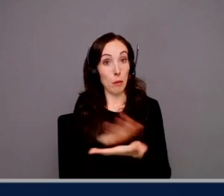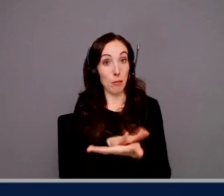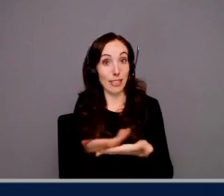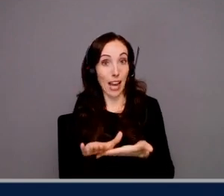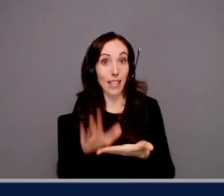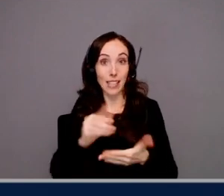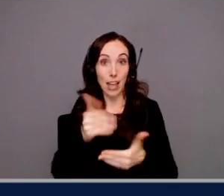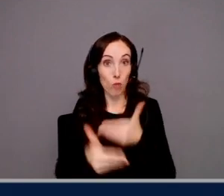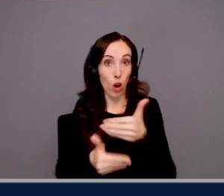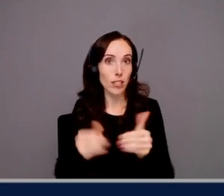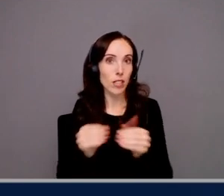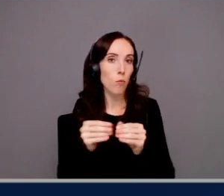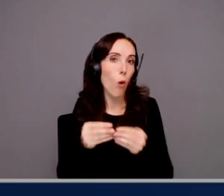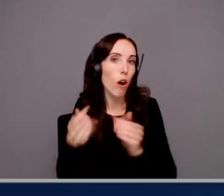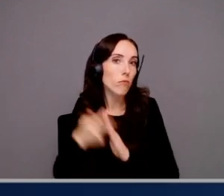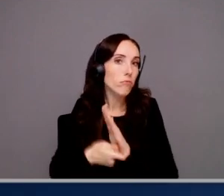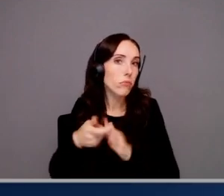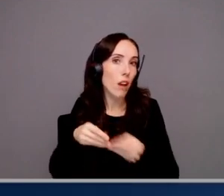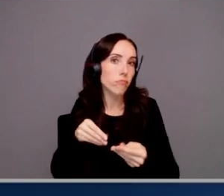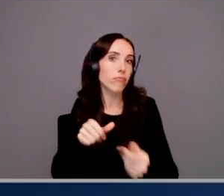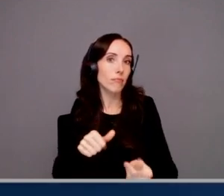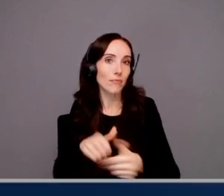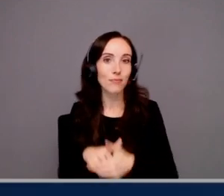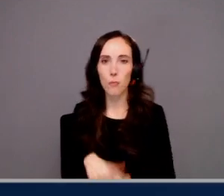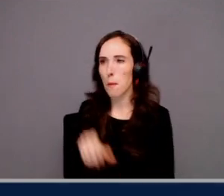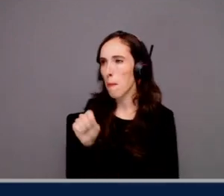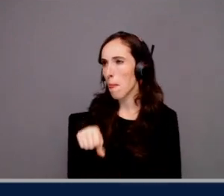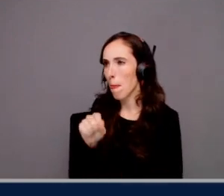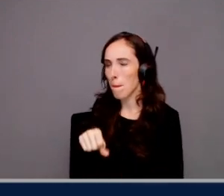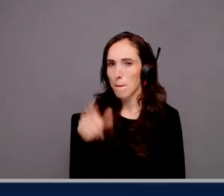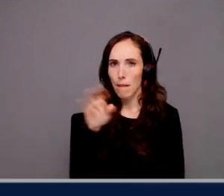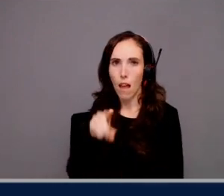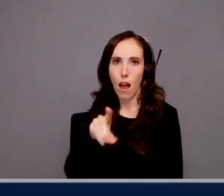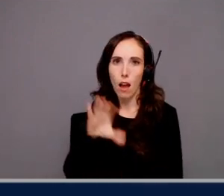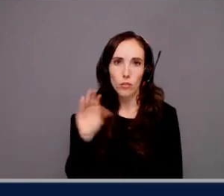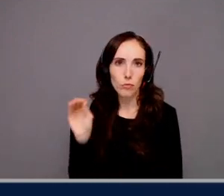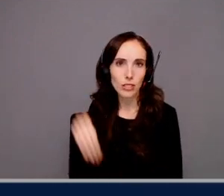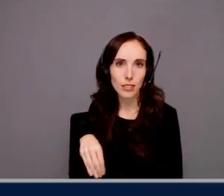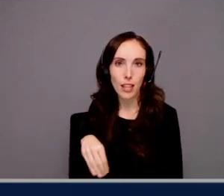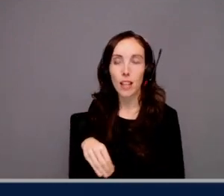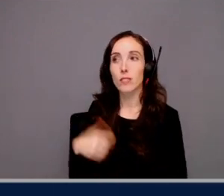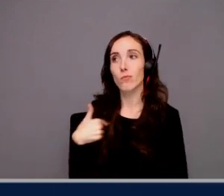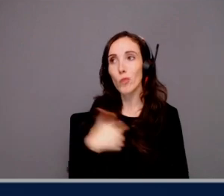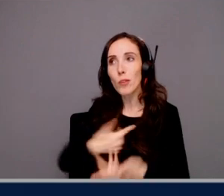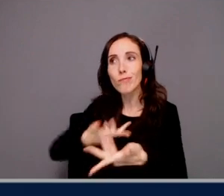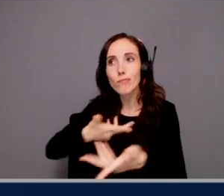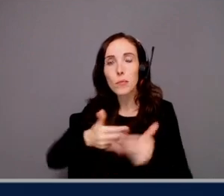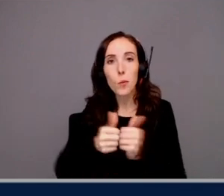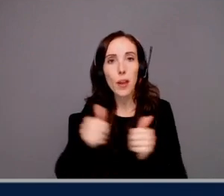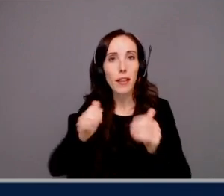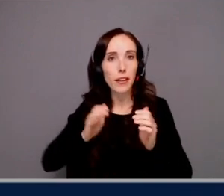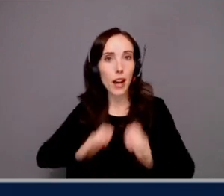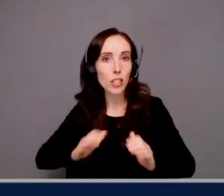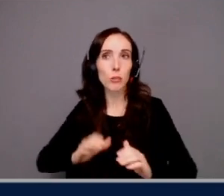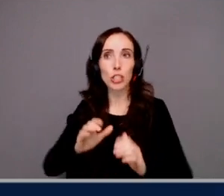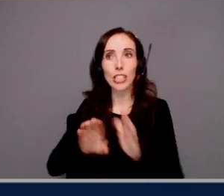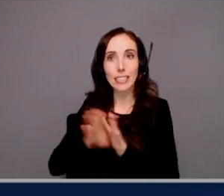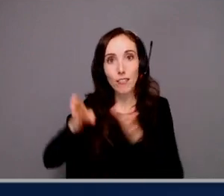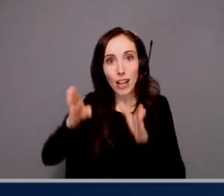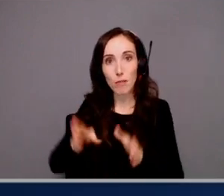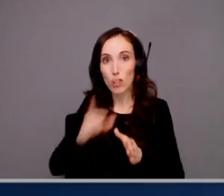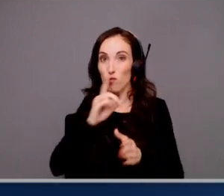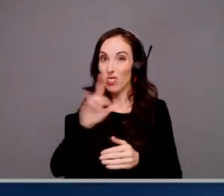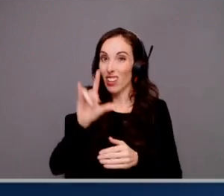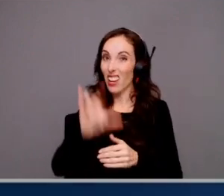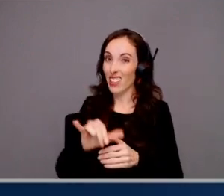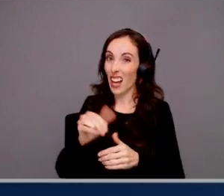automated beforehand. Oh, 100%. So we've spoken to a lot of customers and developers in particular, and this is one of the mainly asked features, and we are